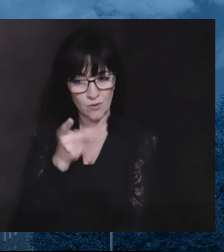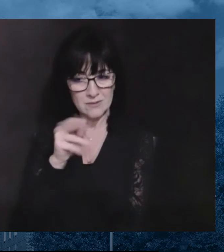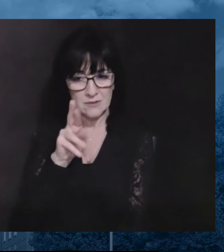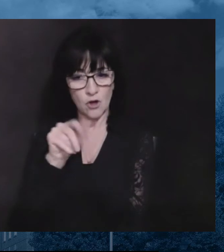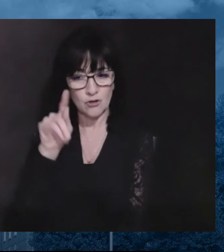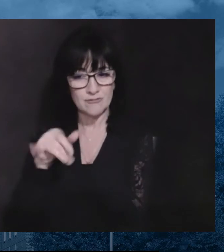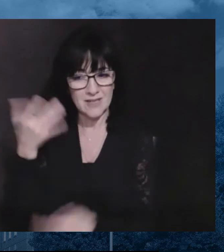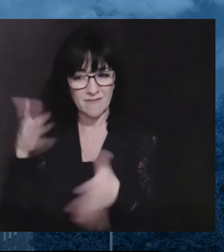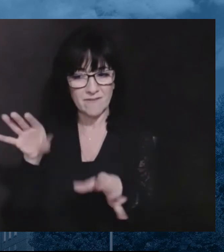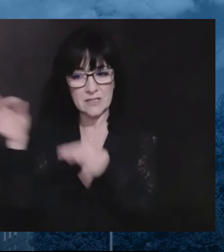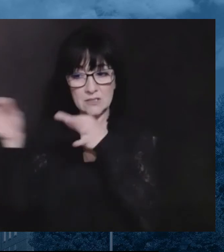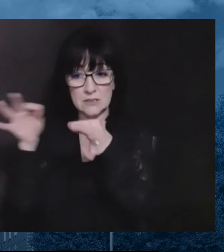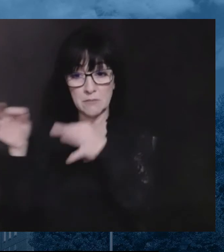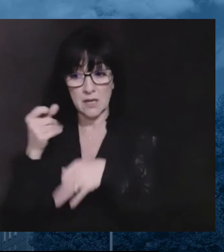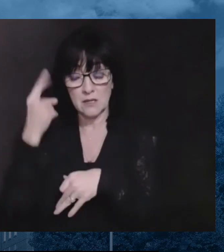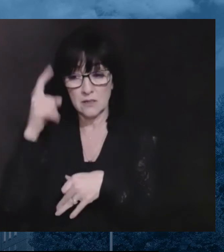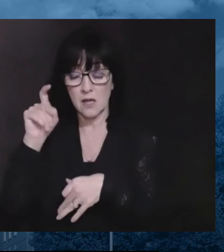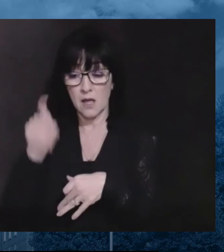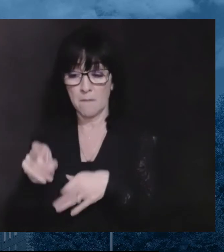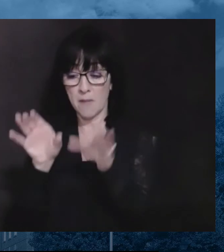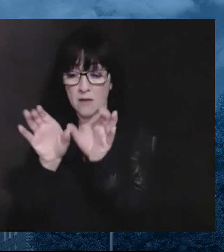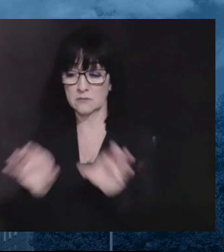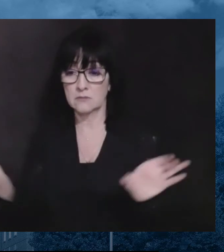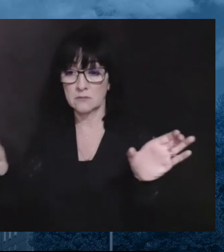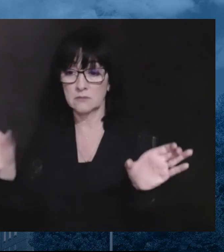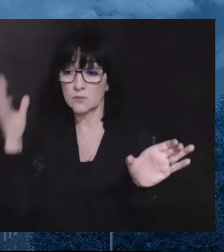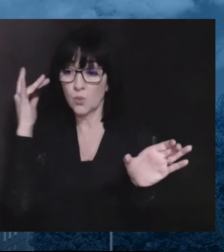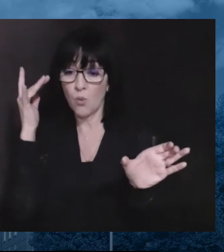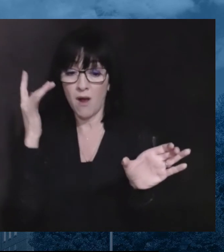say, and I'll let her run through